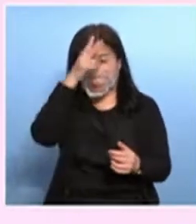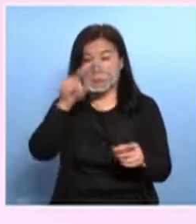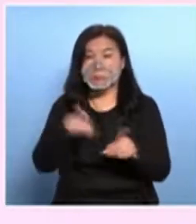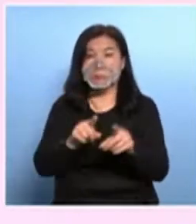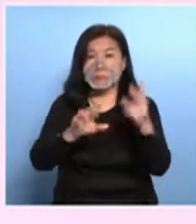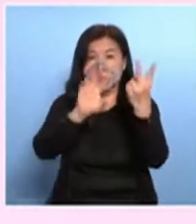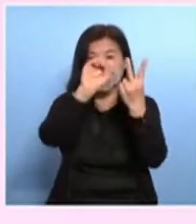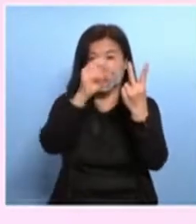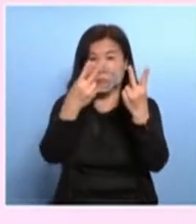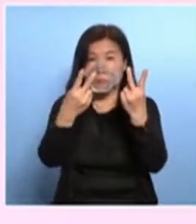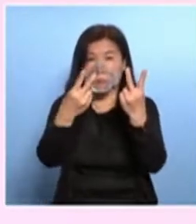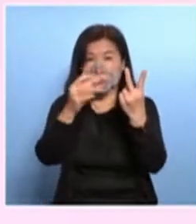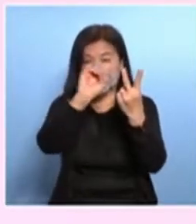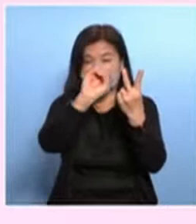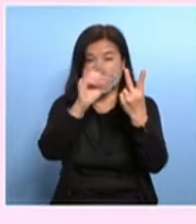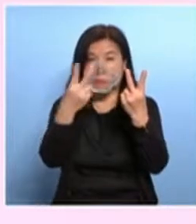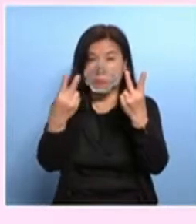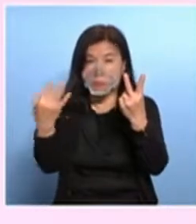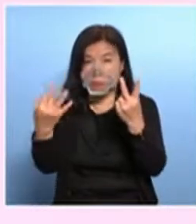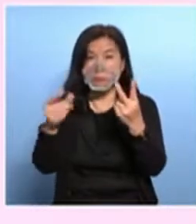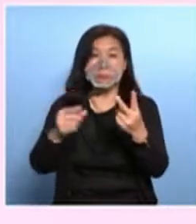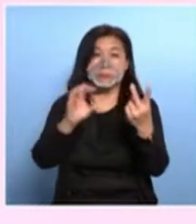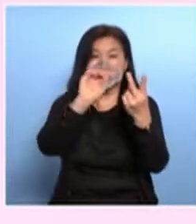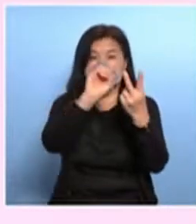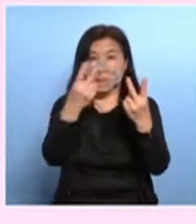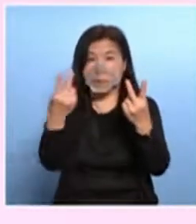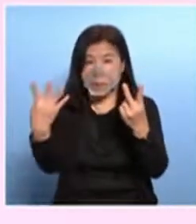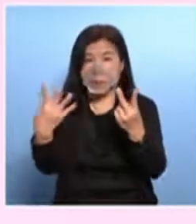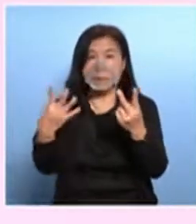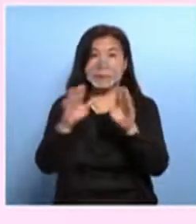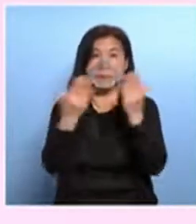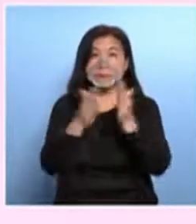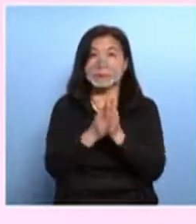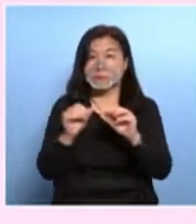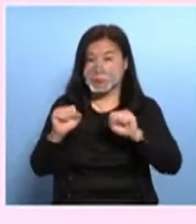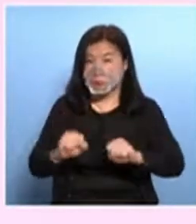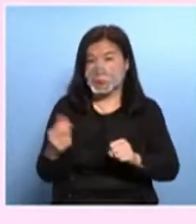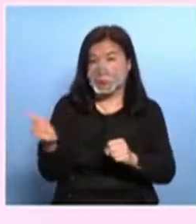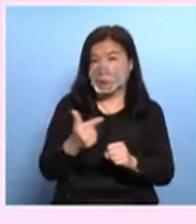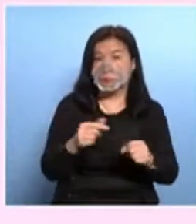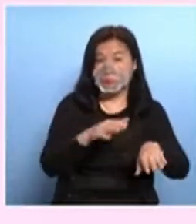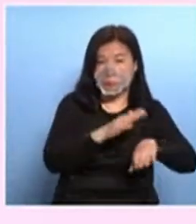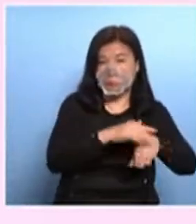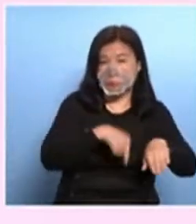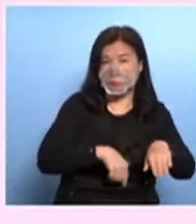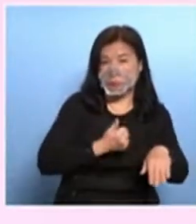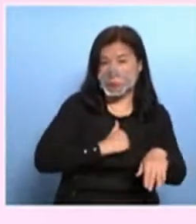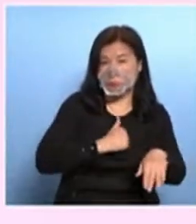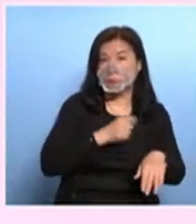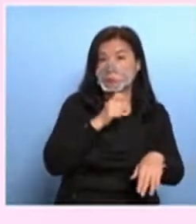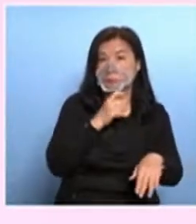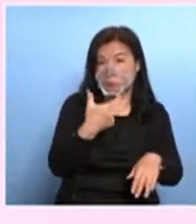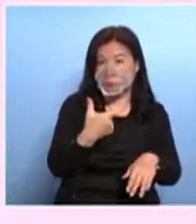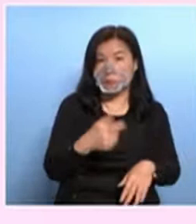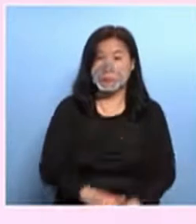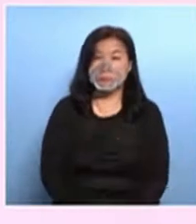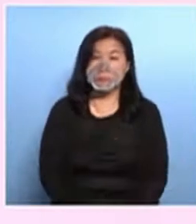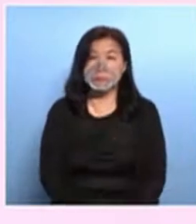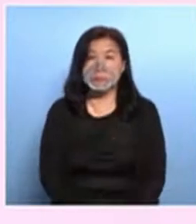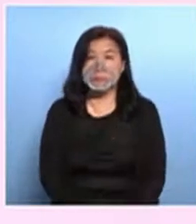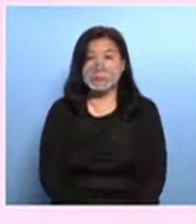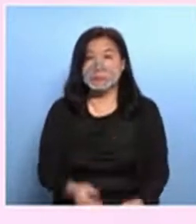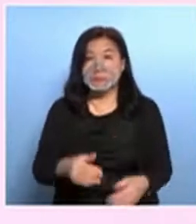into account these new revenue streams, we expect that the government will start to achieve fiscal balance beginning from year 2023 to